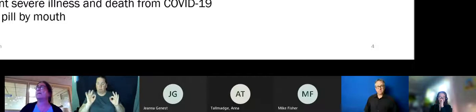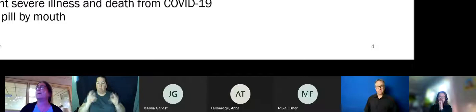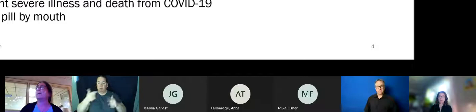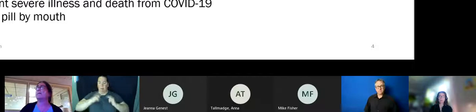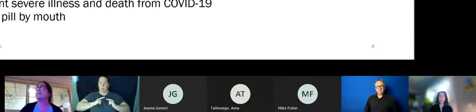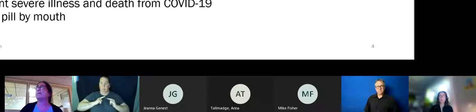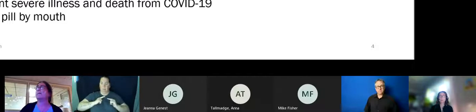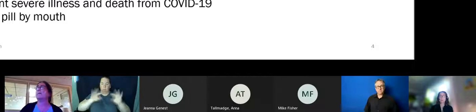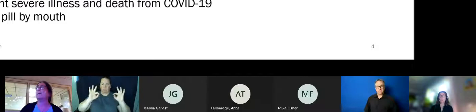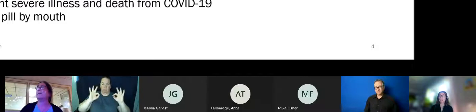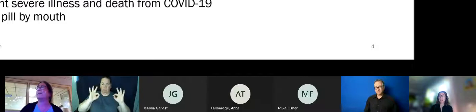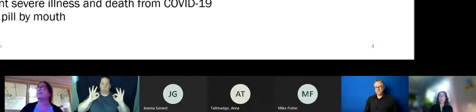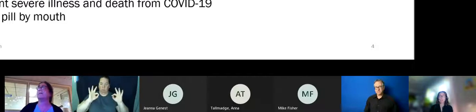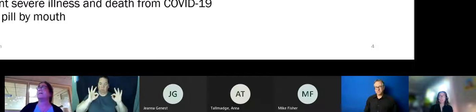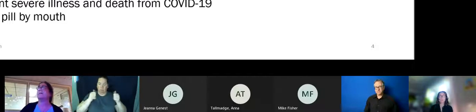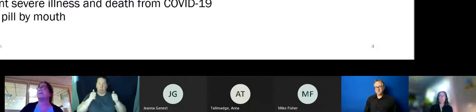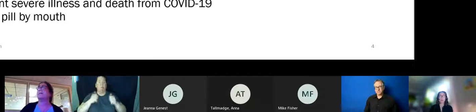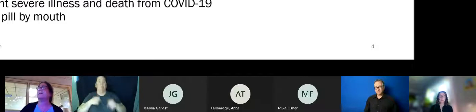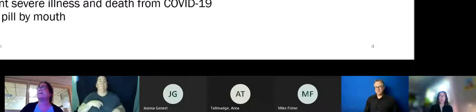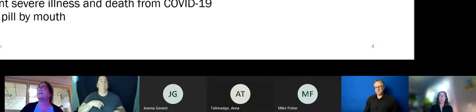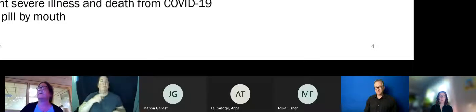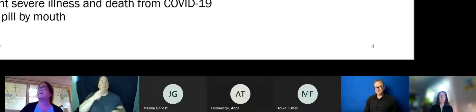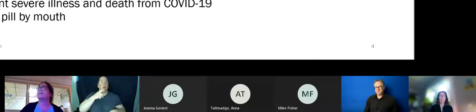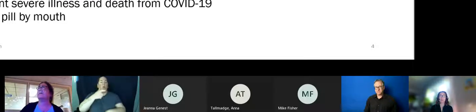get, or through an IV,